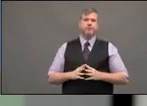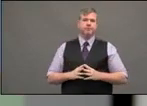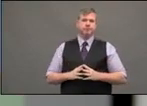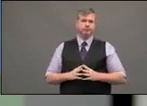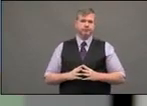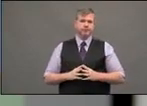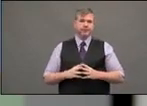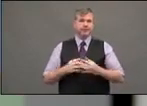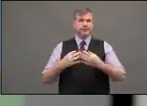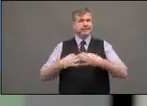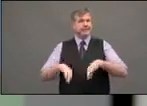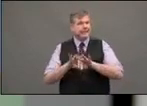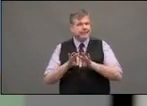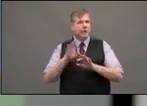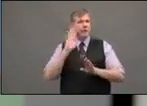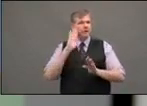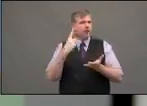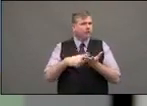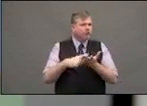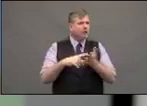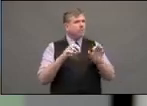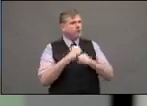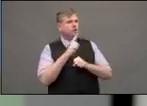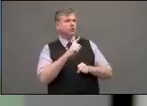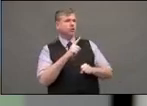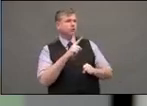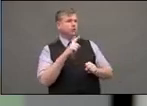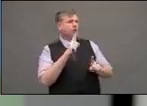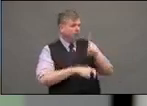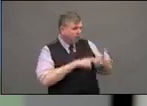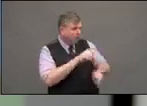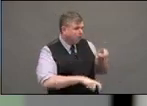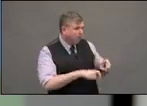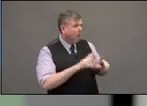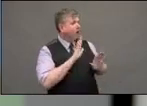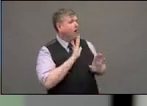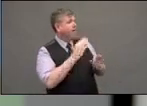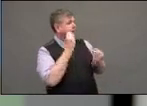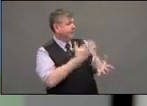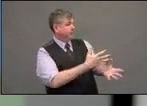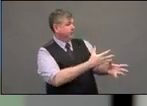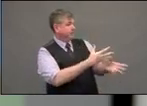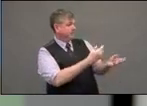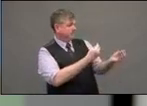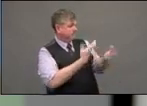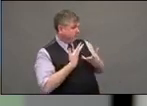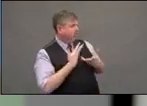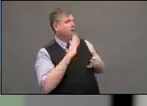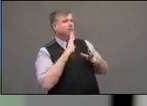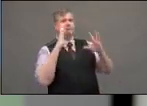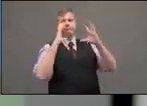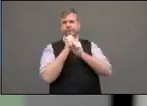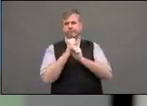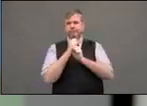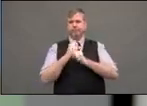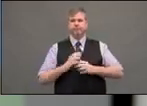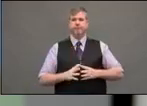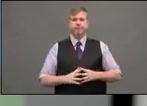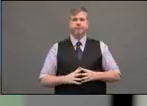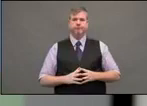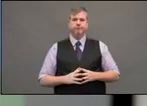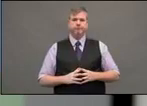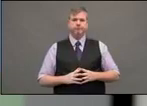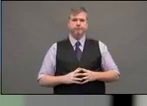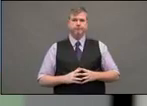have exposed you. So you may get minimum information you need to help keep yourself safe, like what day you were exposed. On top of that,